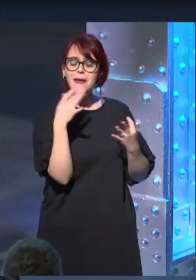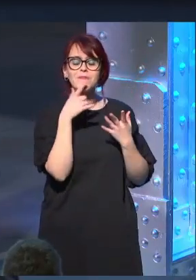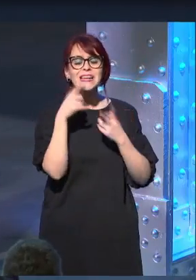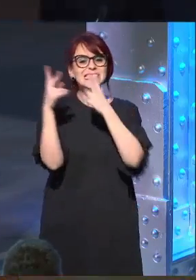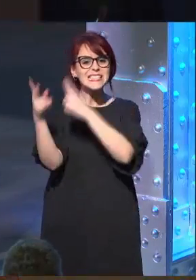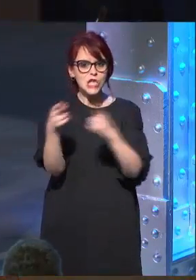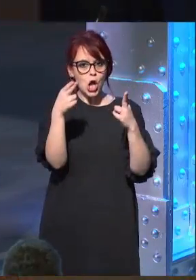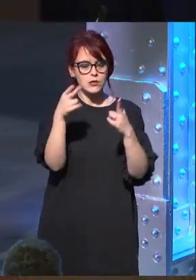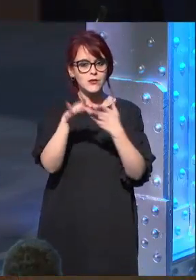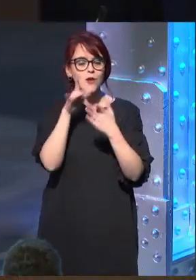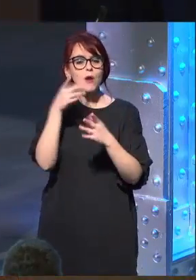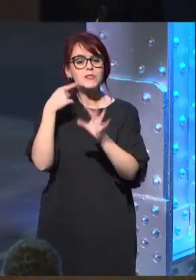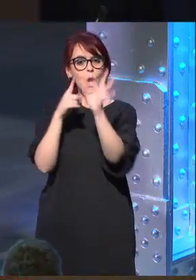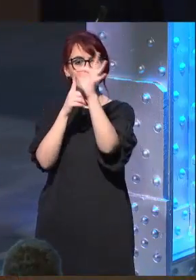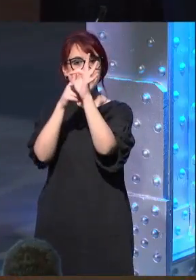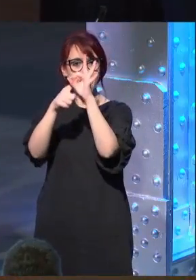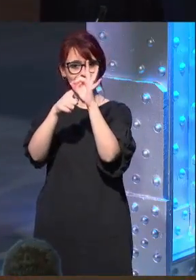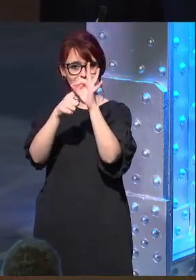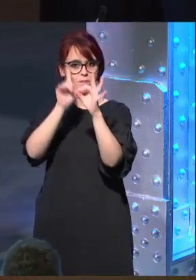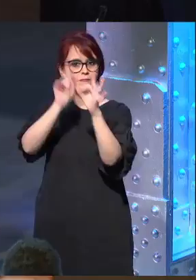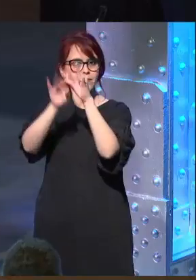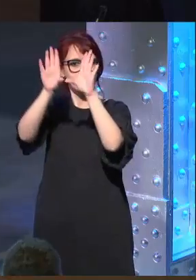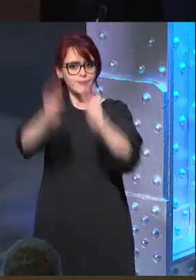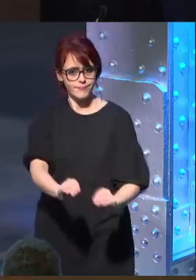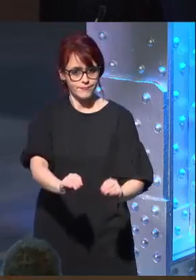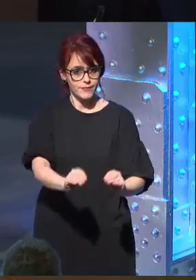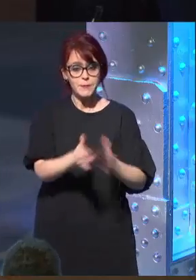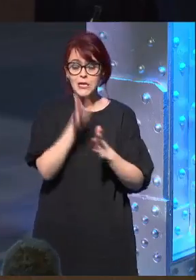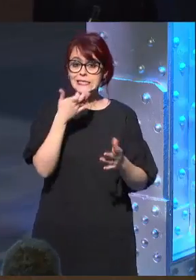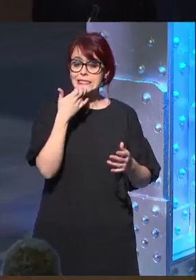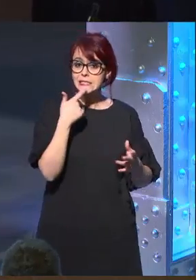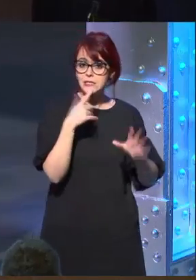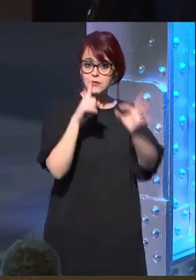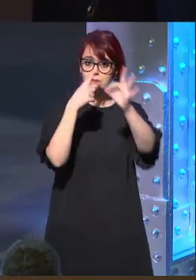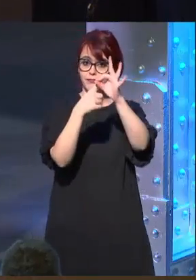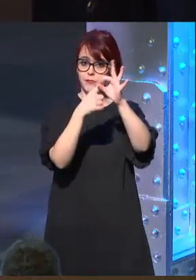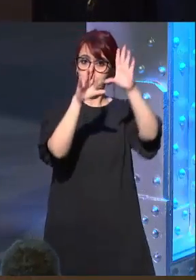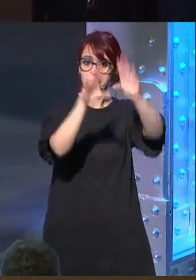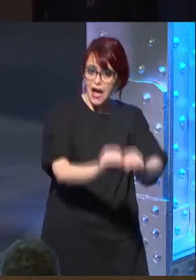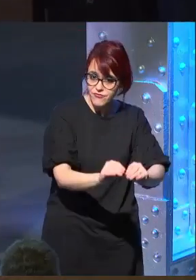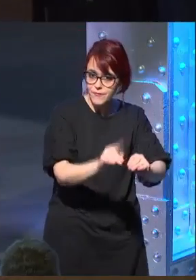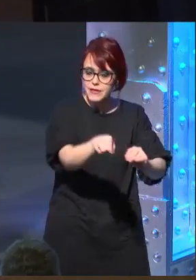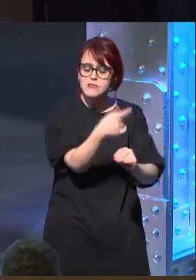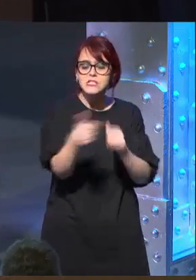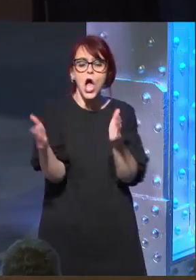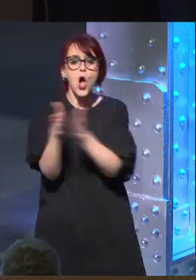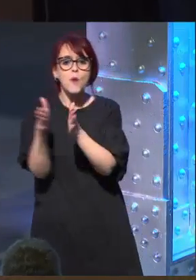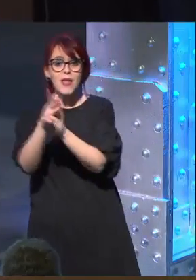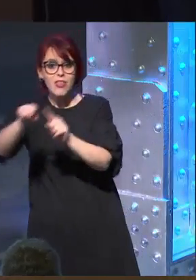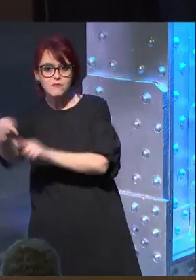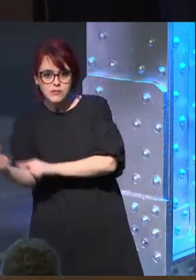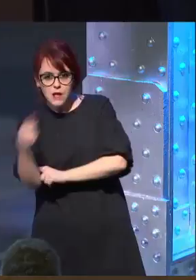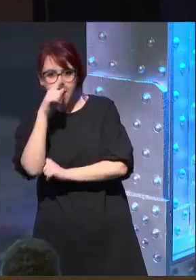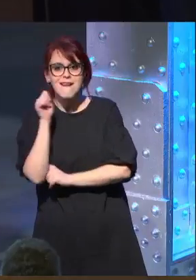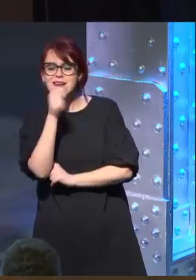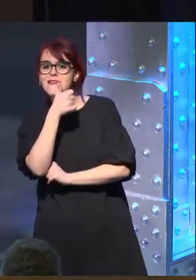was declaring, because you know that when you are using a public computer